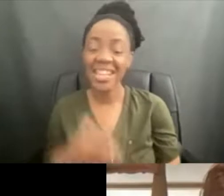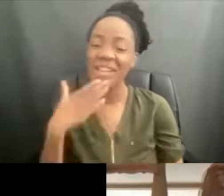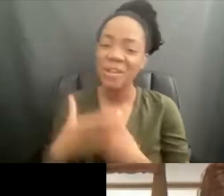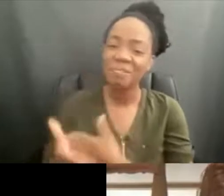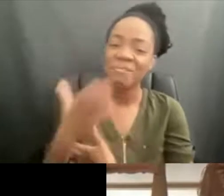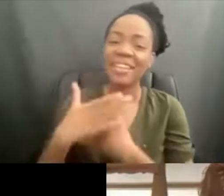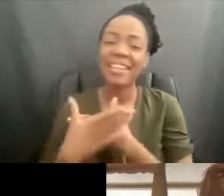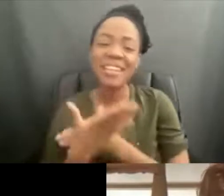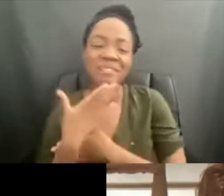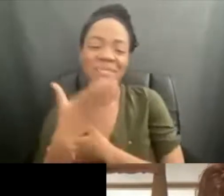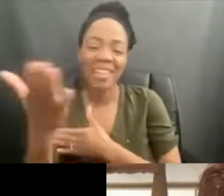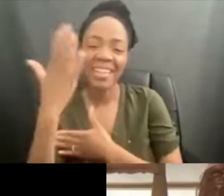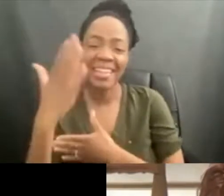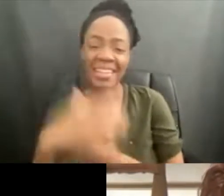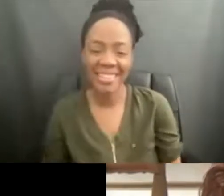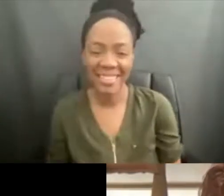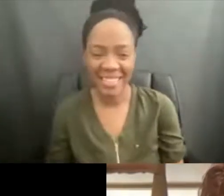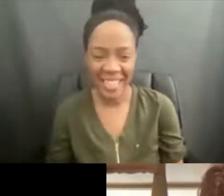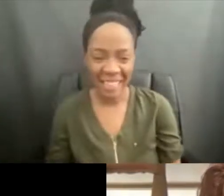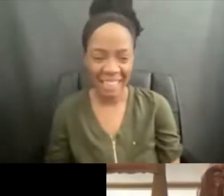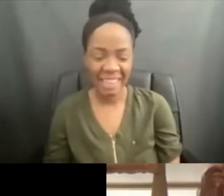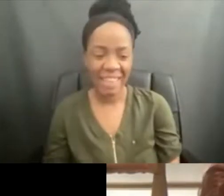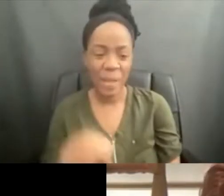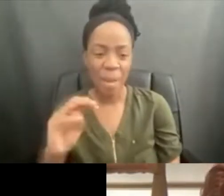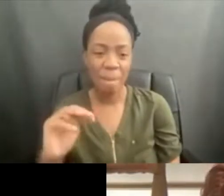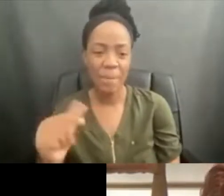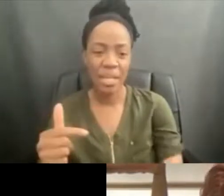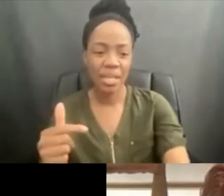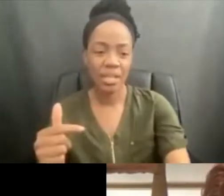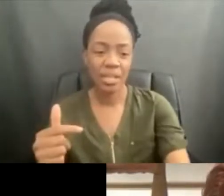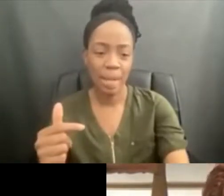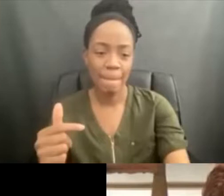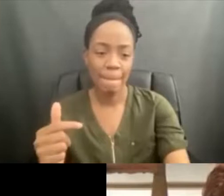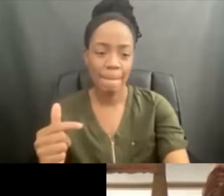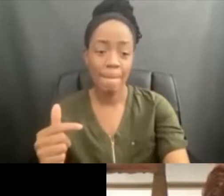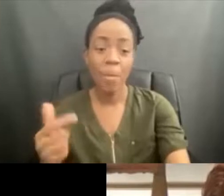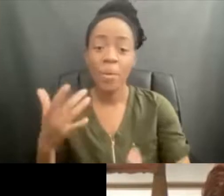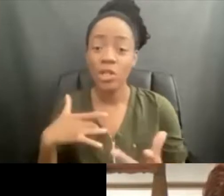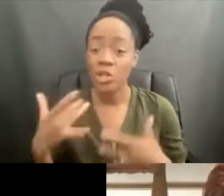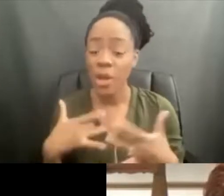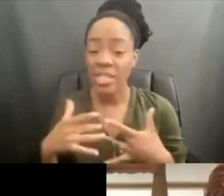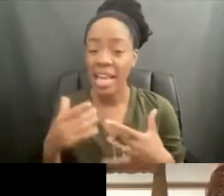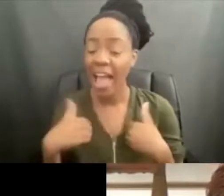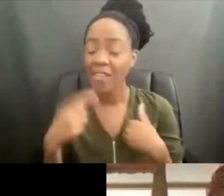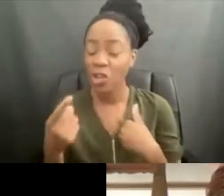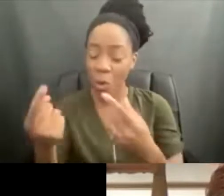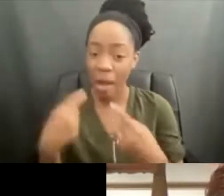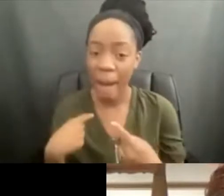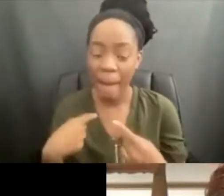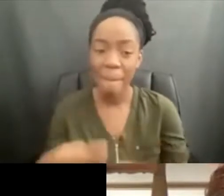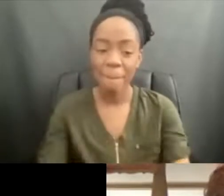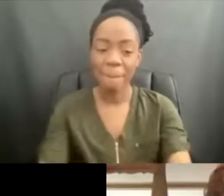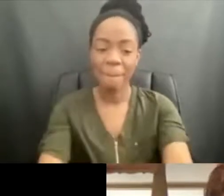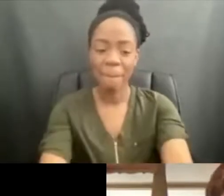good morning, my darlings. Oh, my God. We've been so excited to have you come here. And I